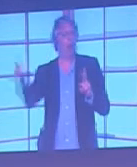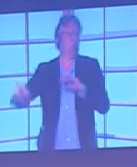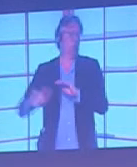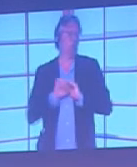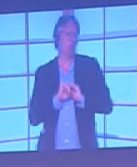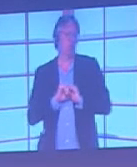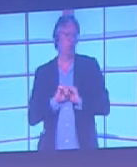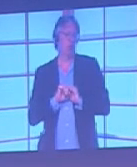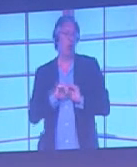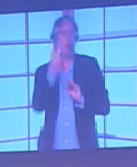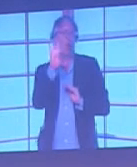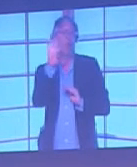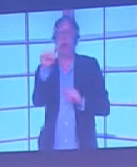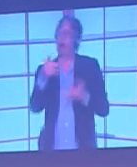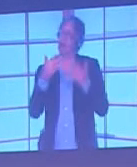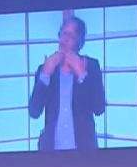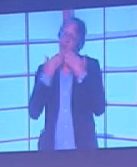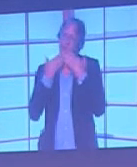to UEFA. Thank you.